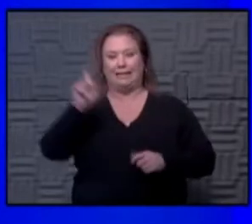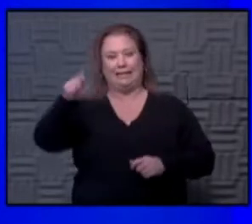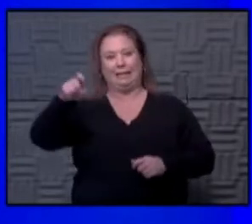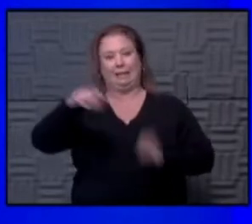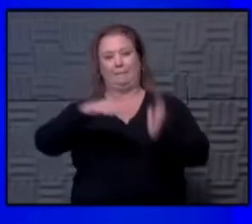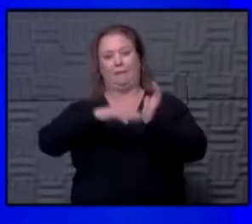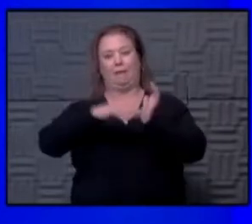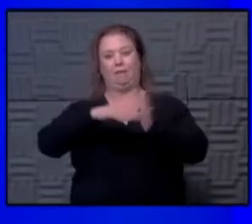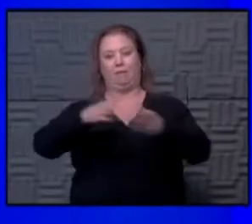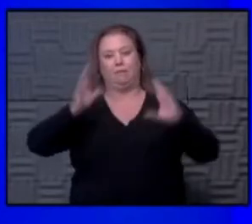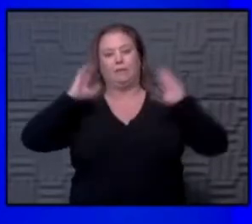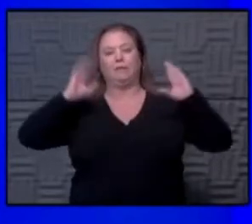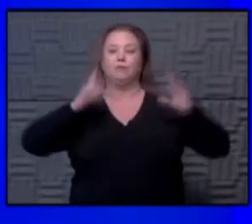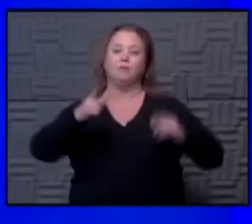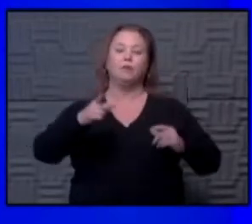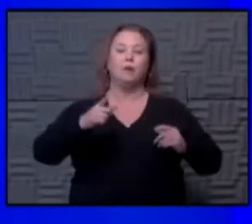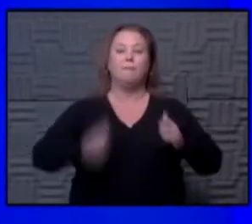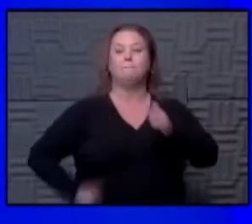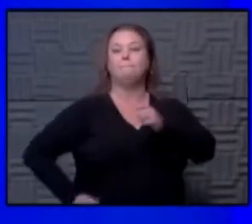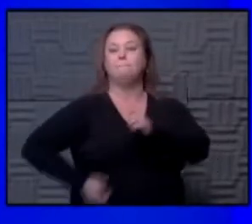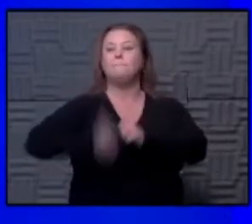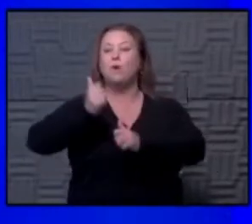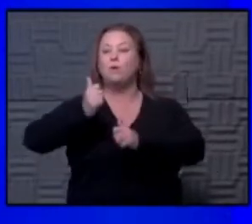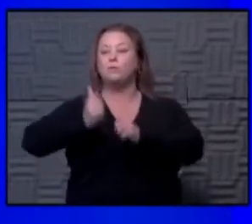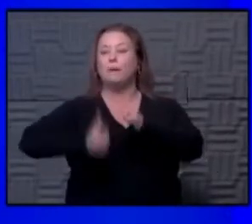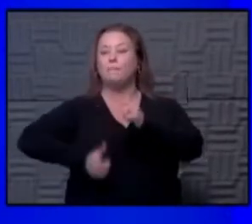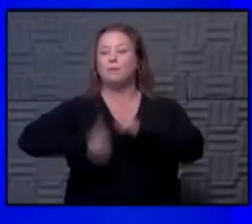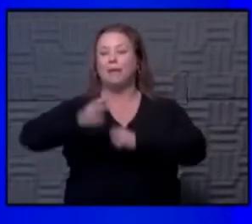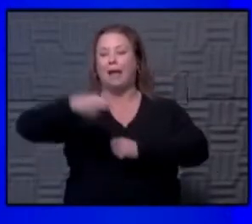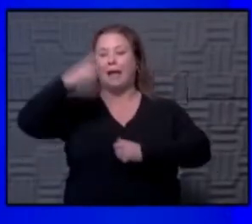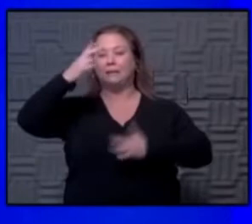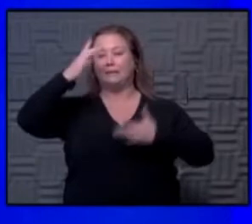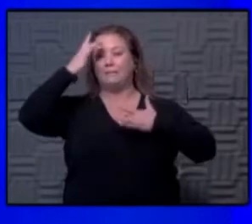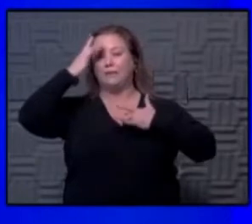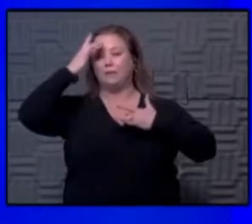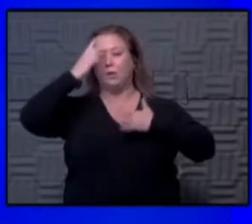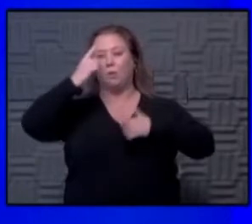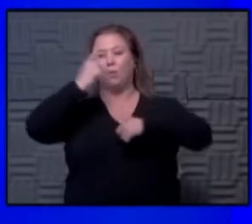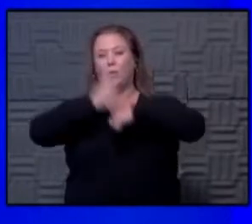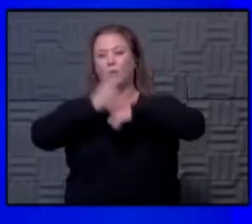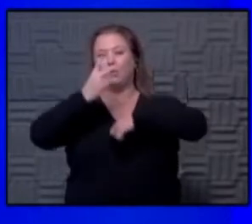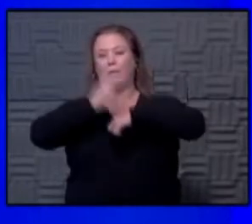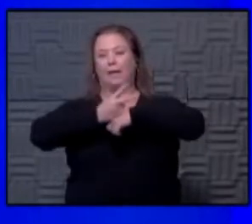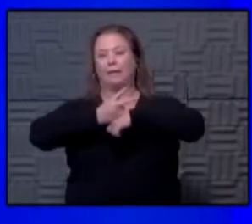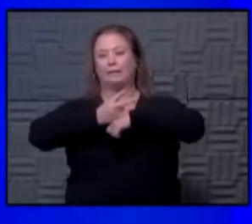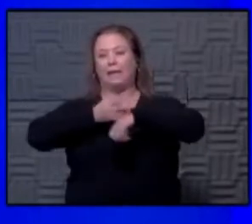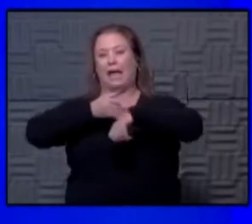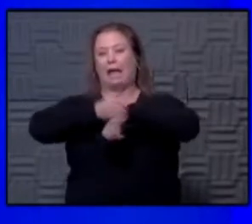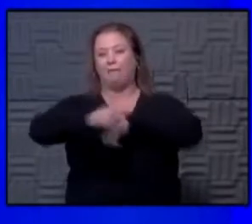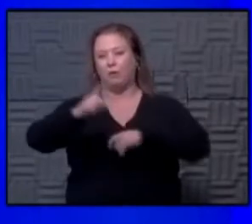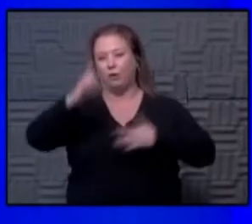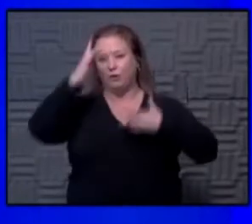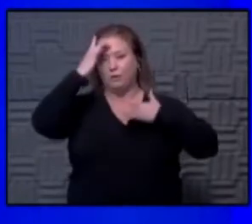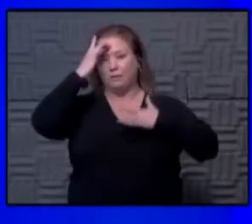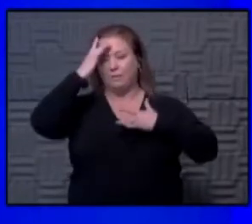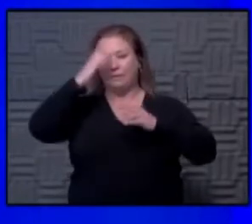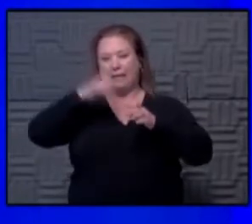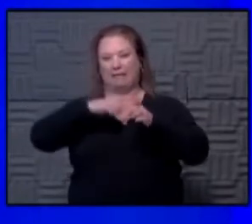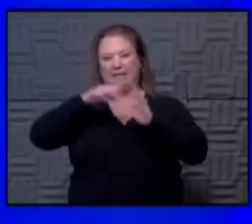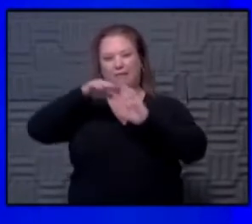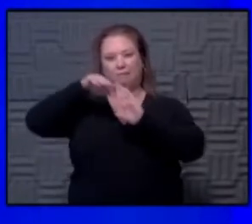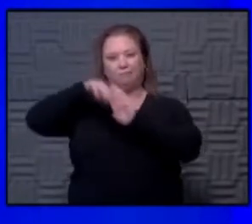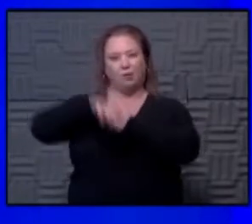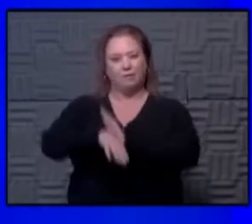care, you're probably most infectious 1 to 2 days prior to symptoms to 1 to 2 days after symptoms start, and then it goes down from